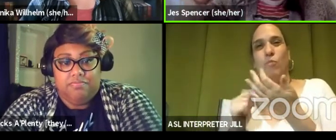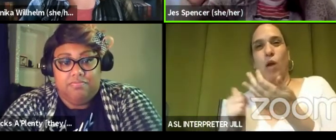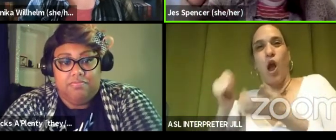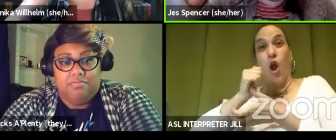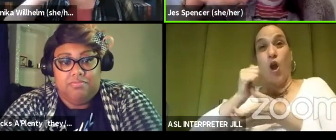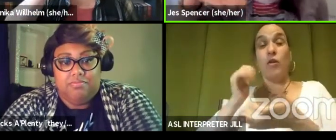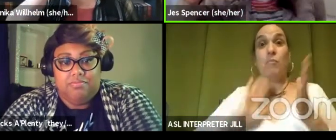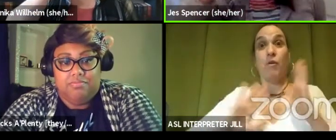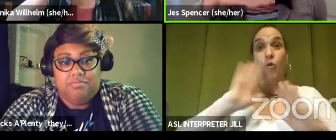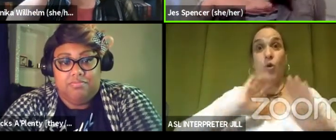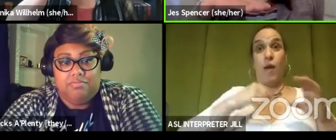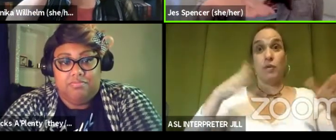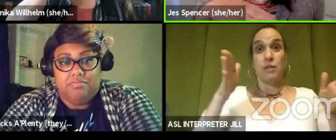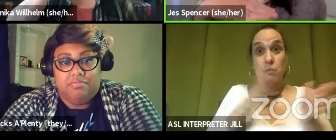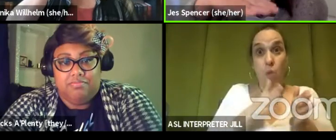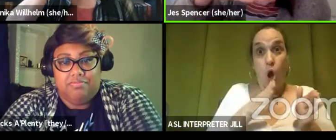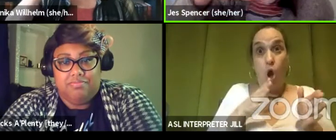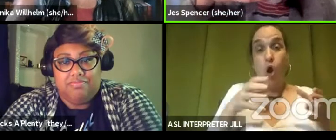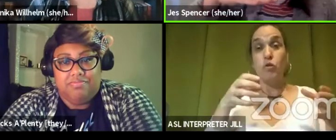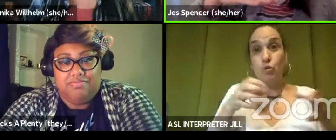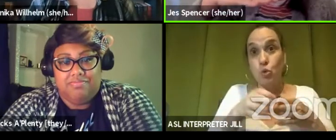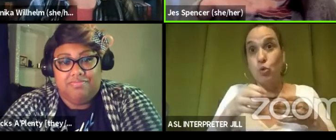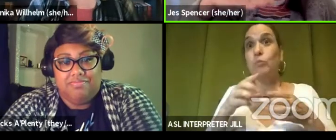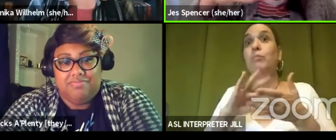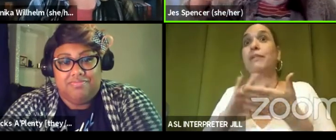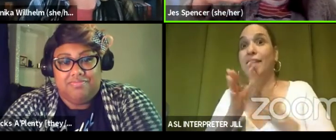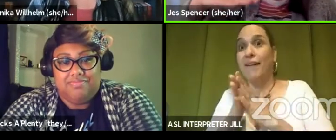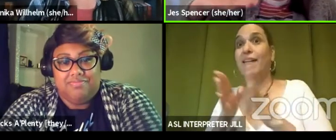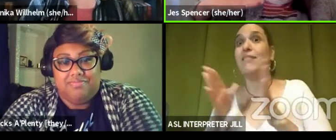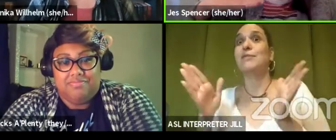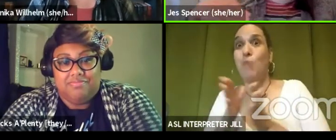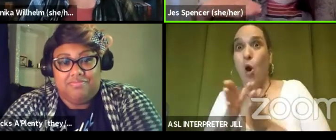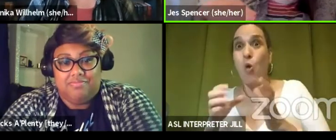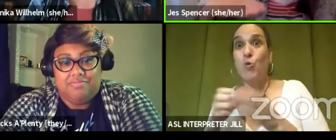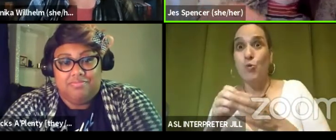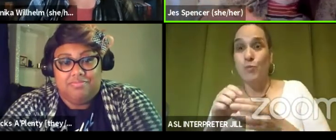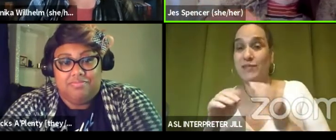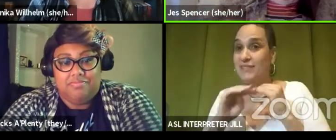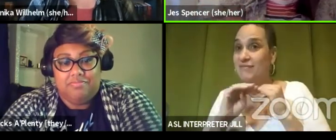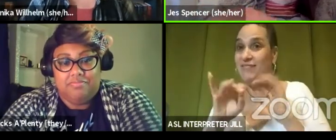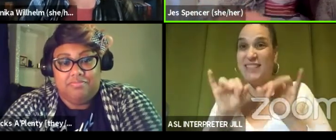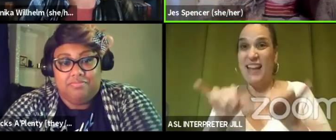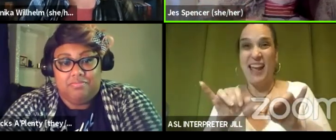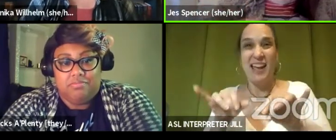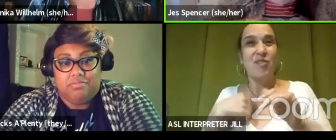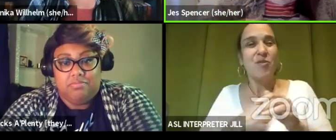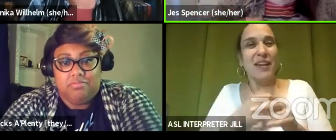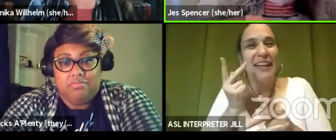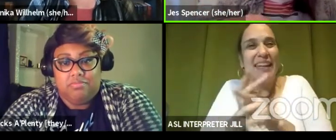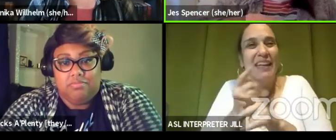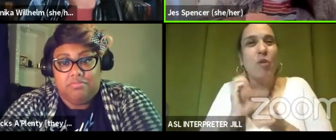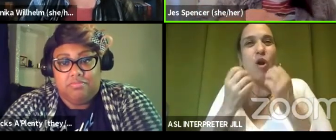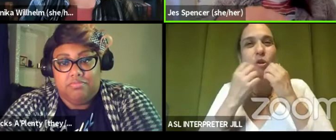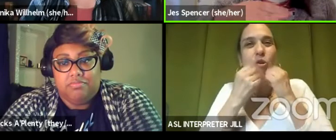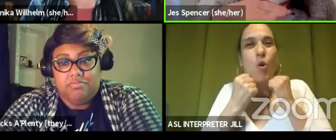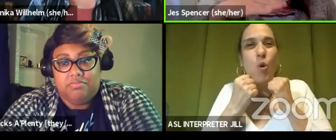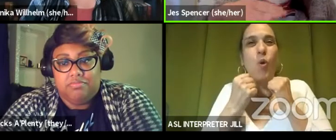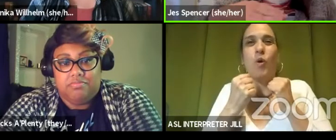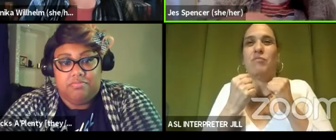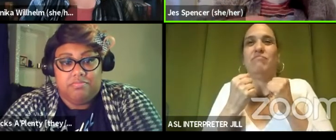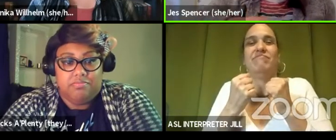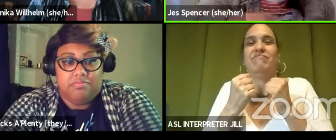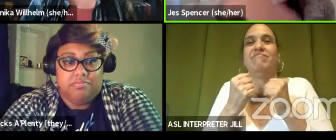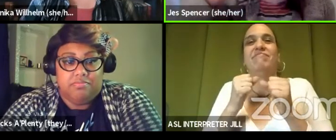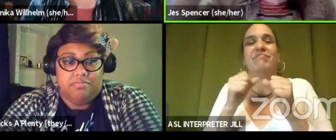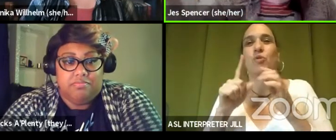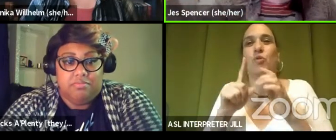a small company. And and it's easier to integrate your core values at the beginning, right? And it is harder